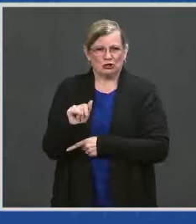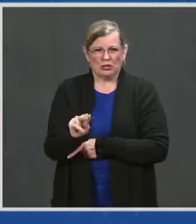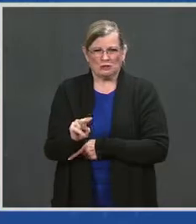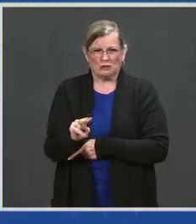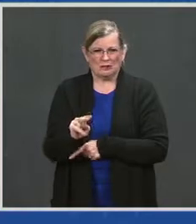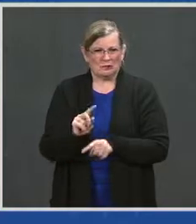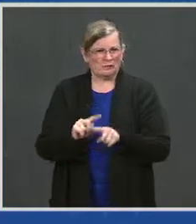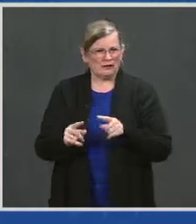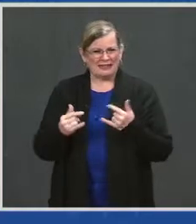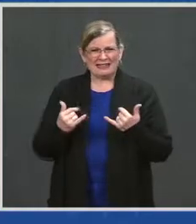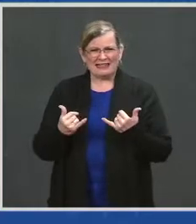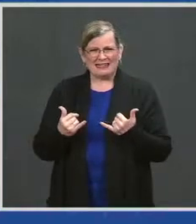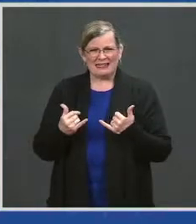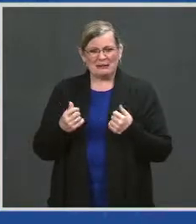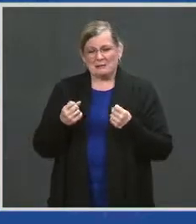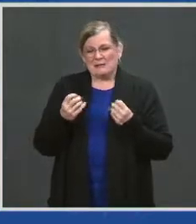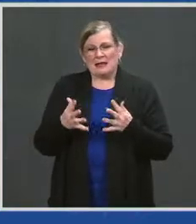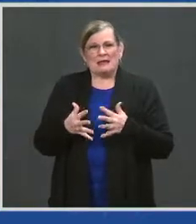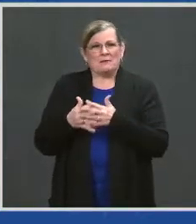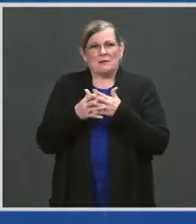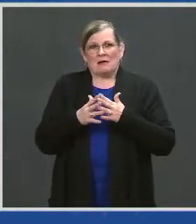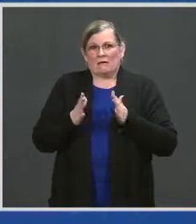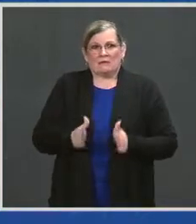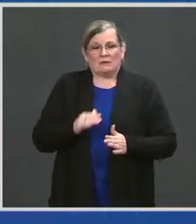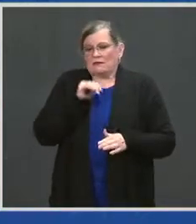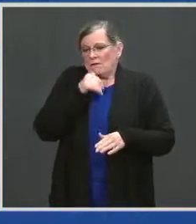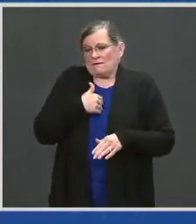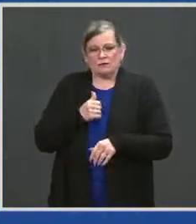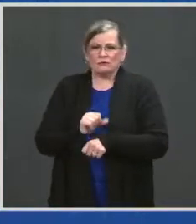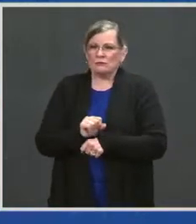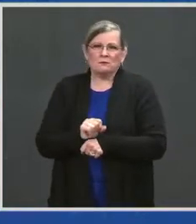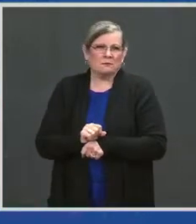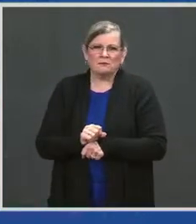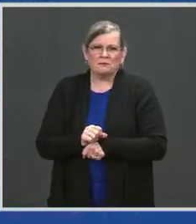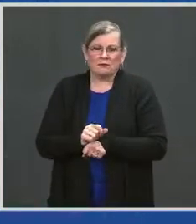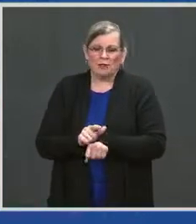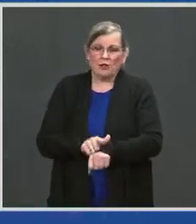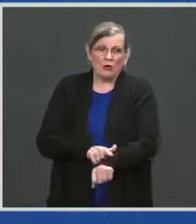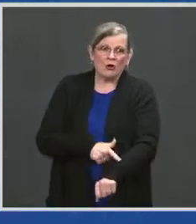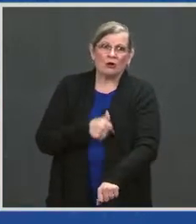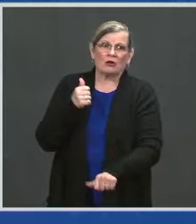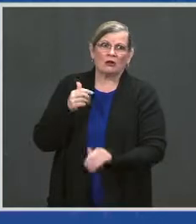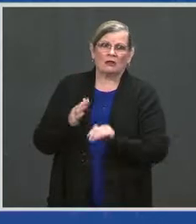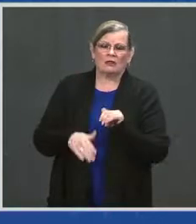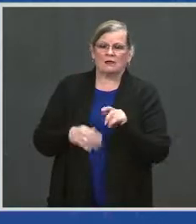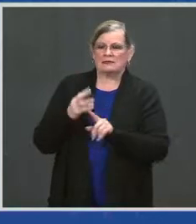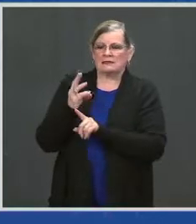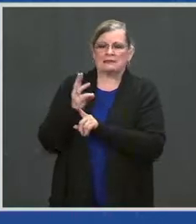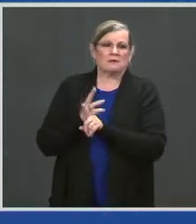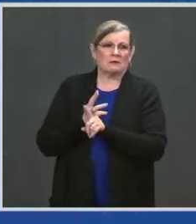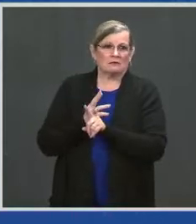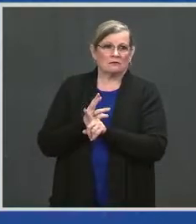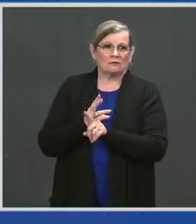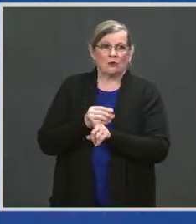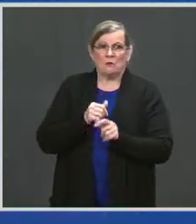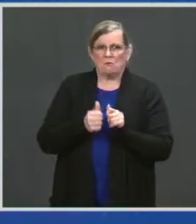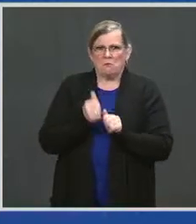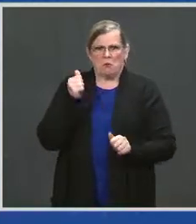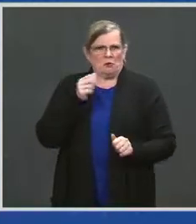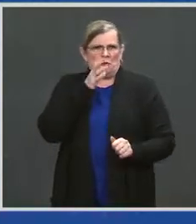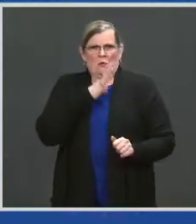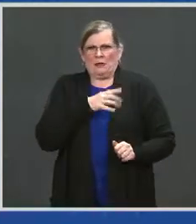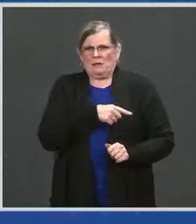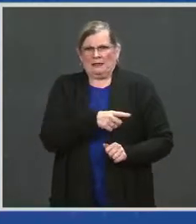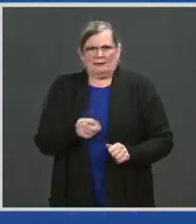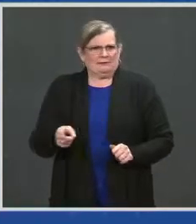have been unemployed for longer than 6 months. Too many women have been forced out of the workforce. Unemployment among people